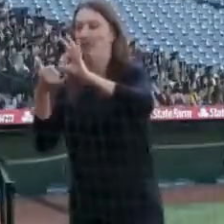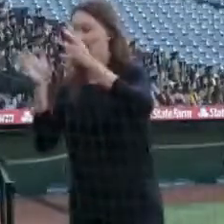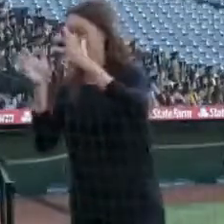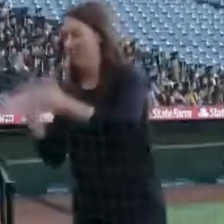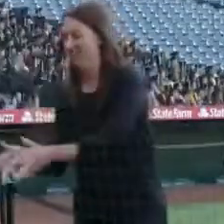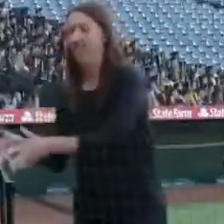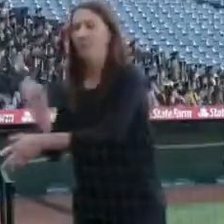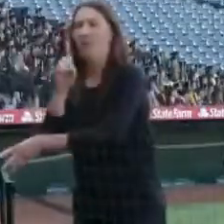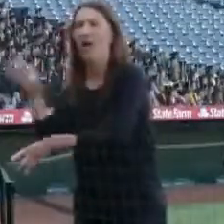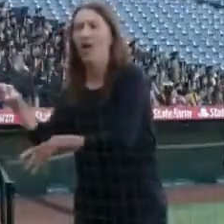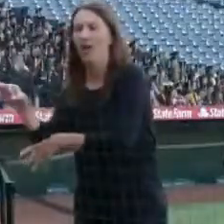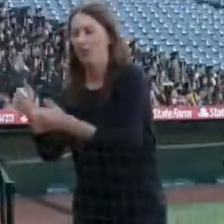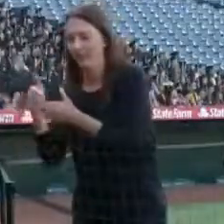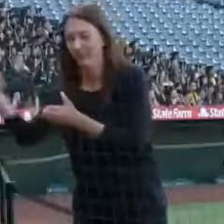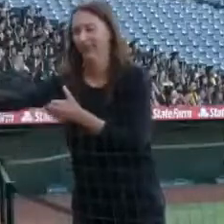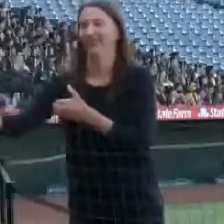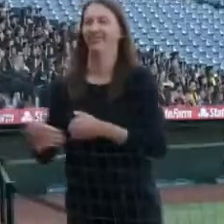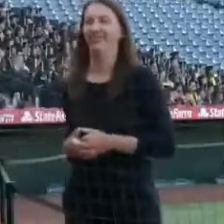the ceremony.